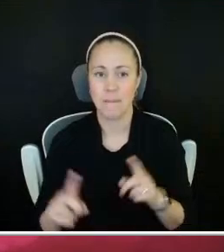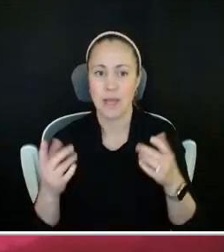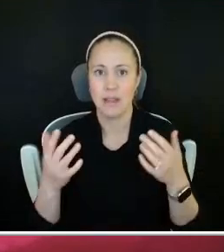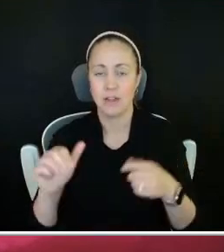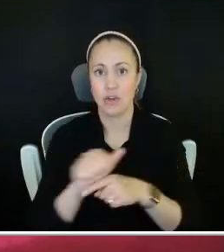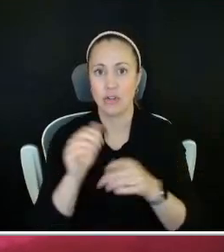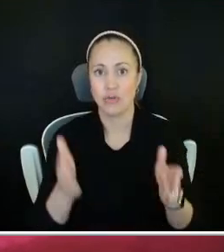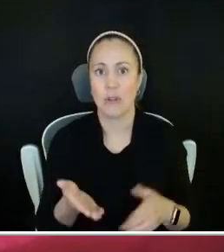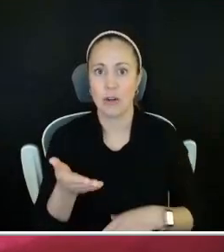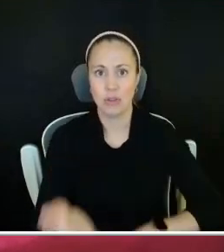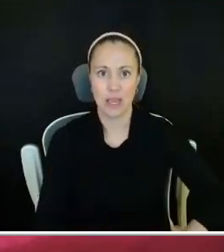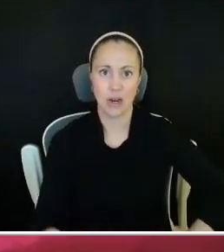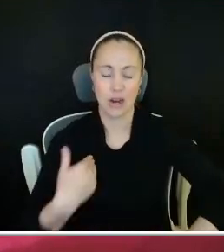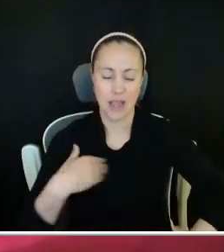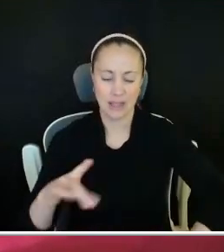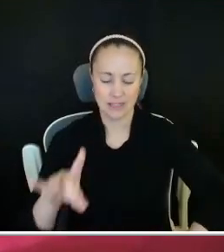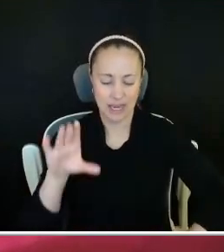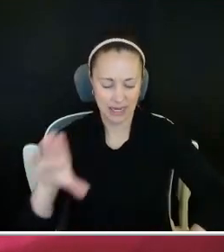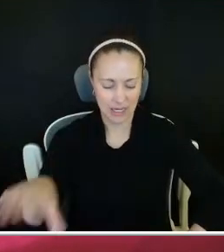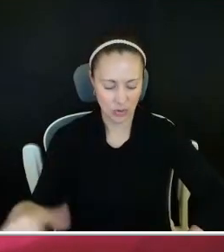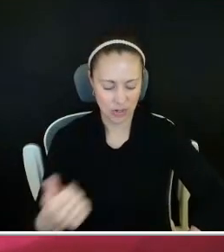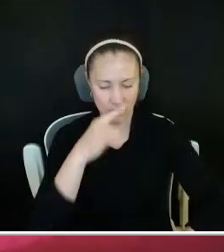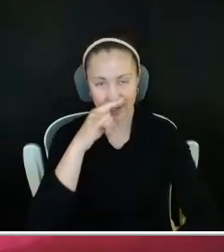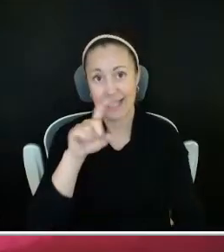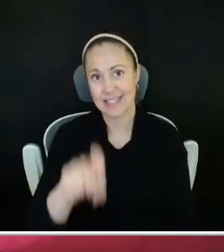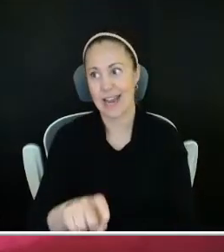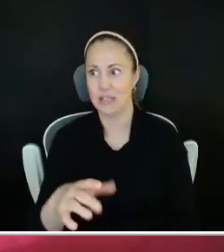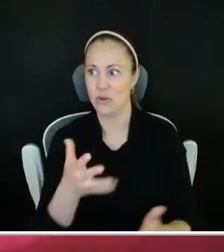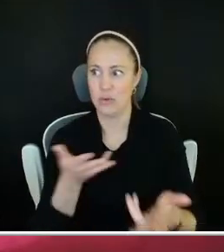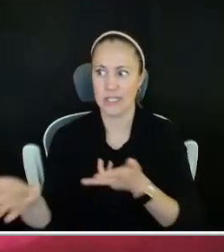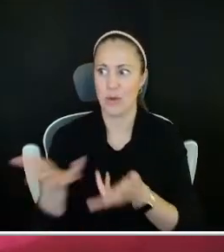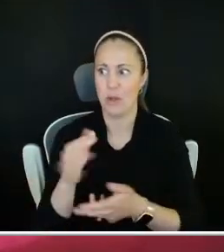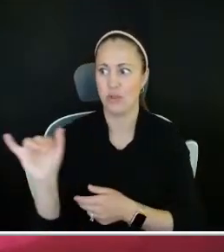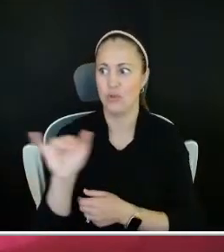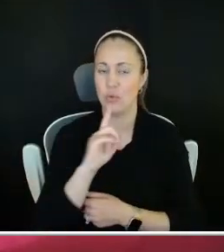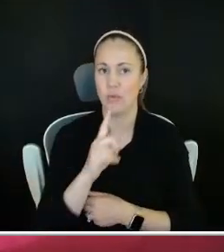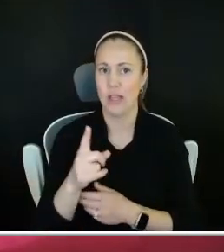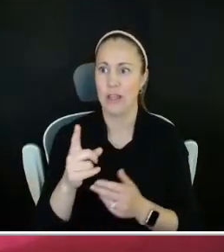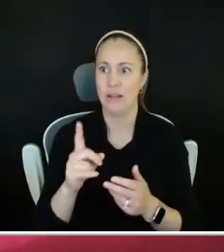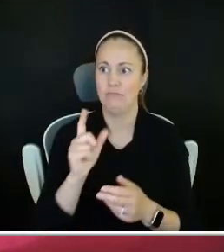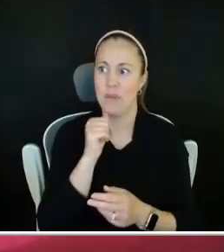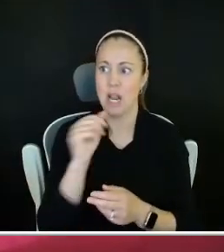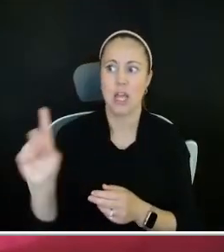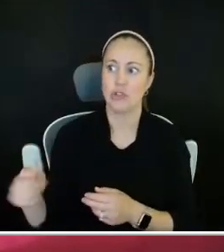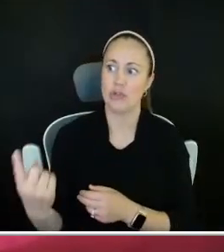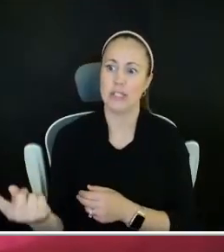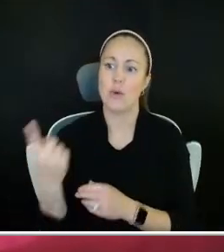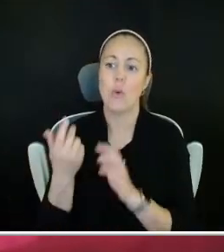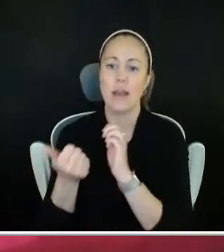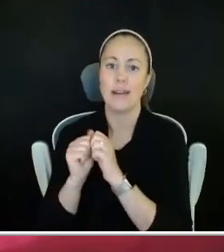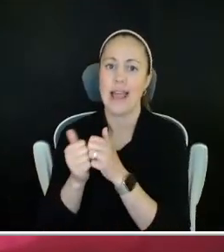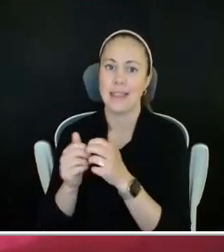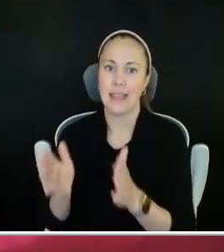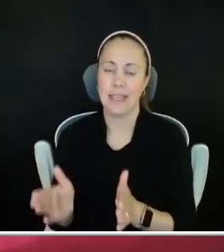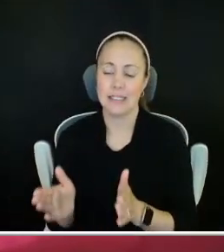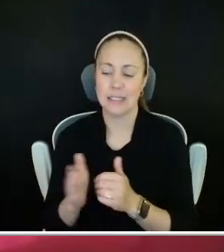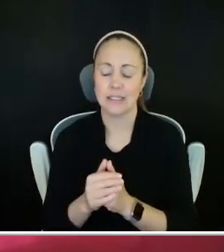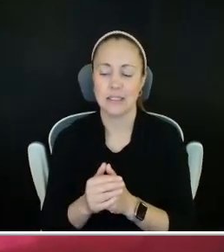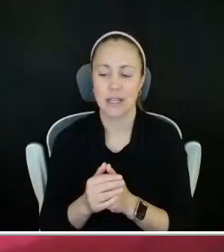has 800 other kids to deal with too, on top of just the one athlete. So I